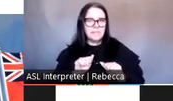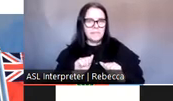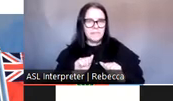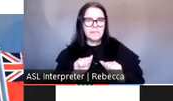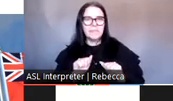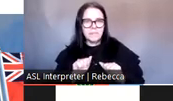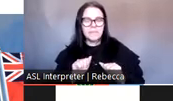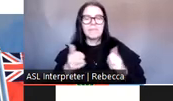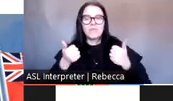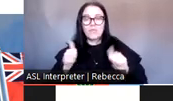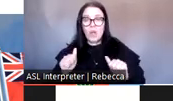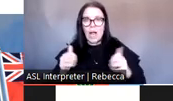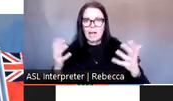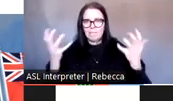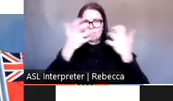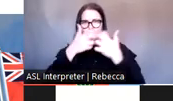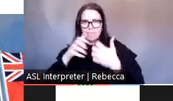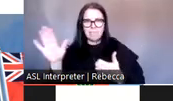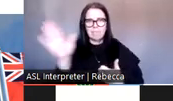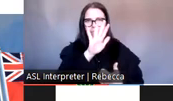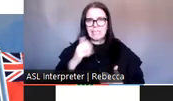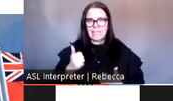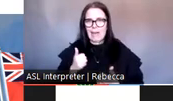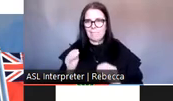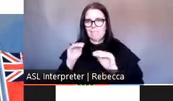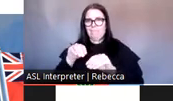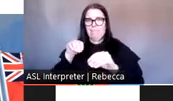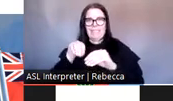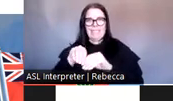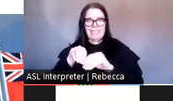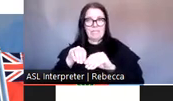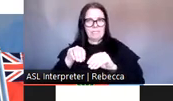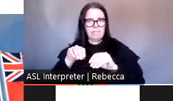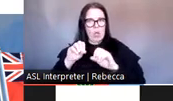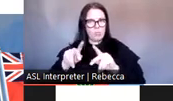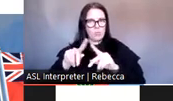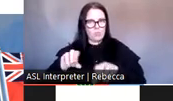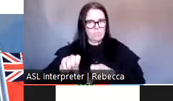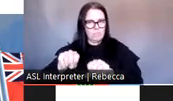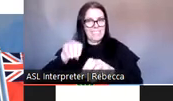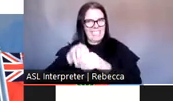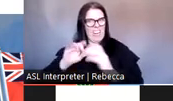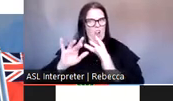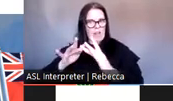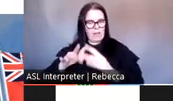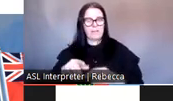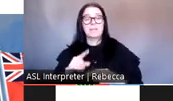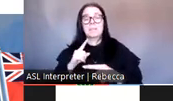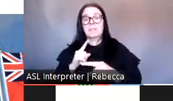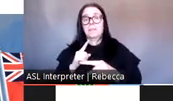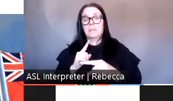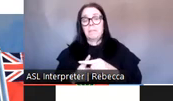across Canada micro-credentials into an online portal. They've also created funding to